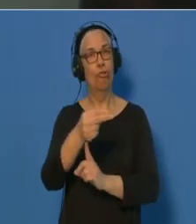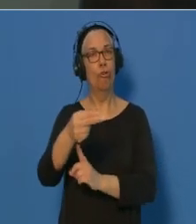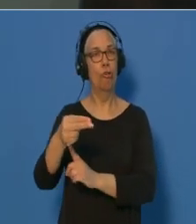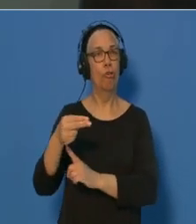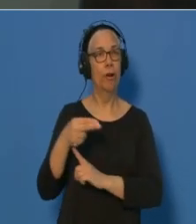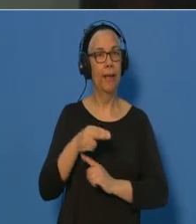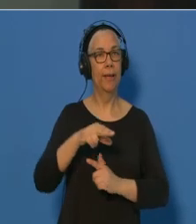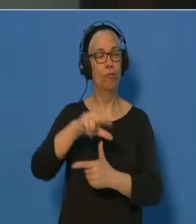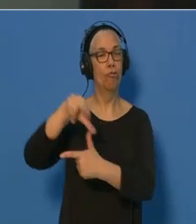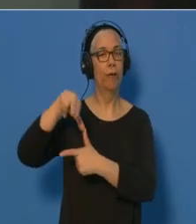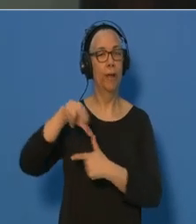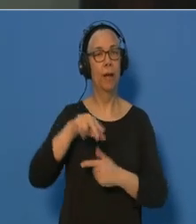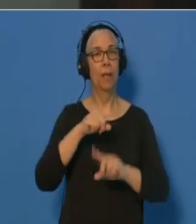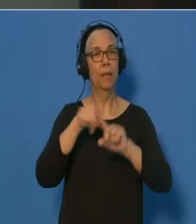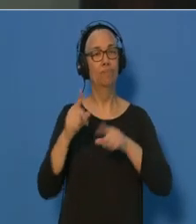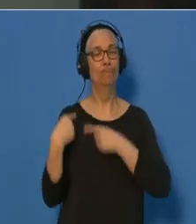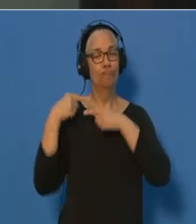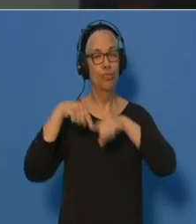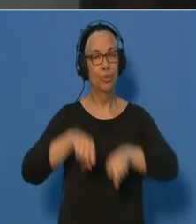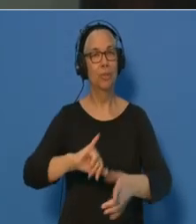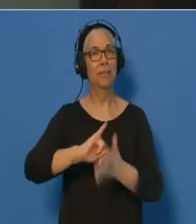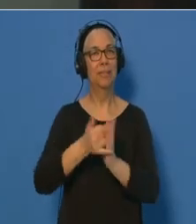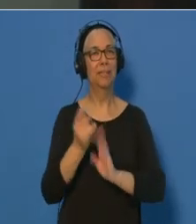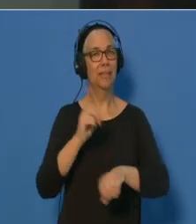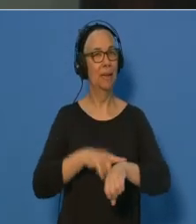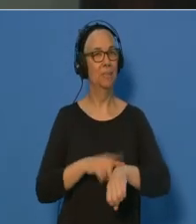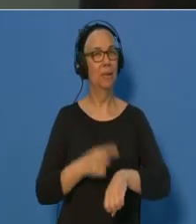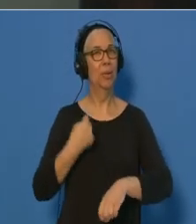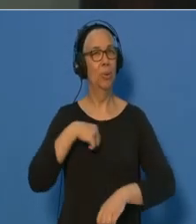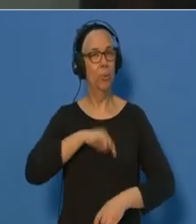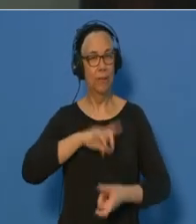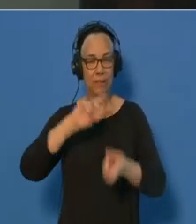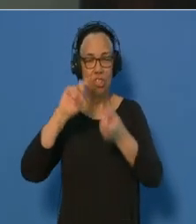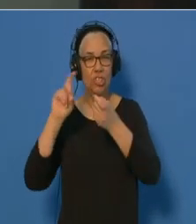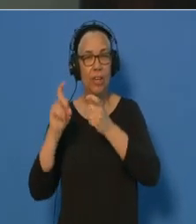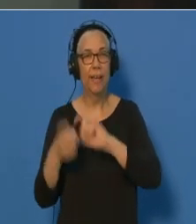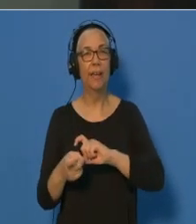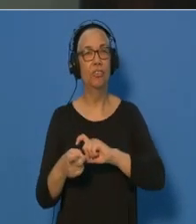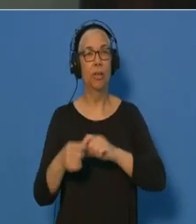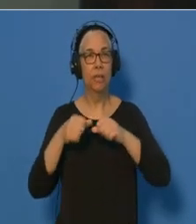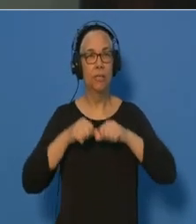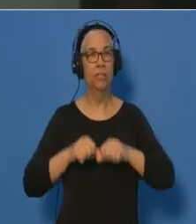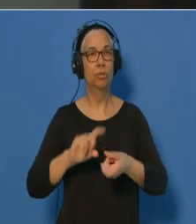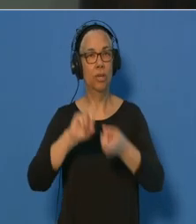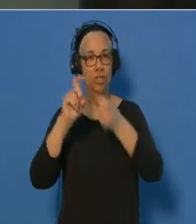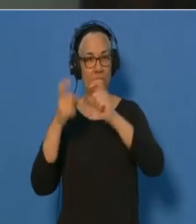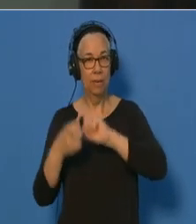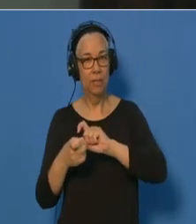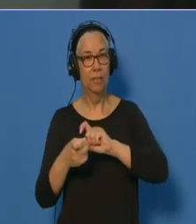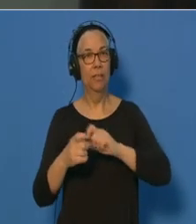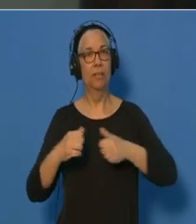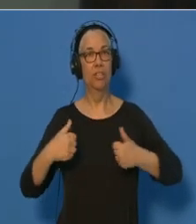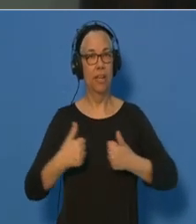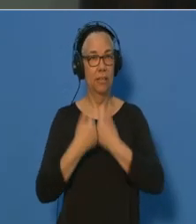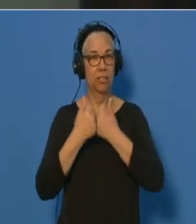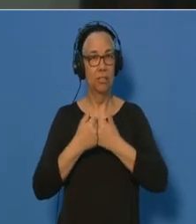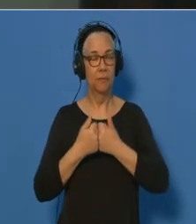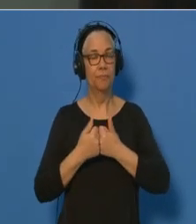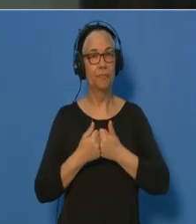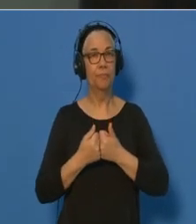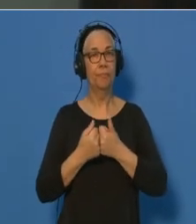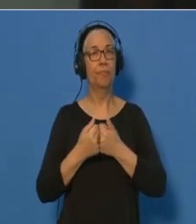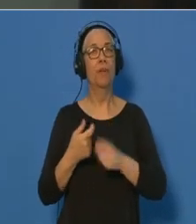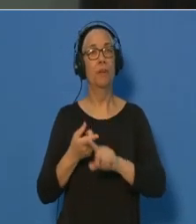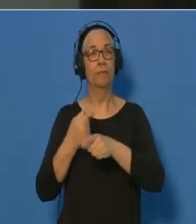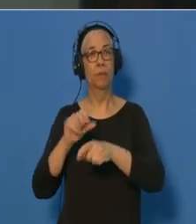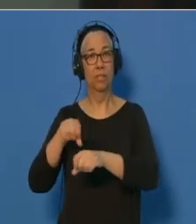these unprecedented times, we have adapted and continue to adapt to the challenges faced. Since the shelter-in-place order, the